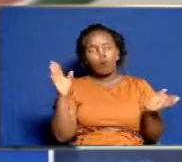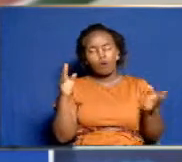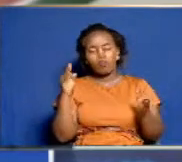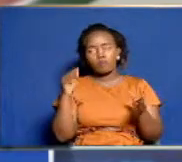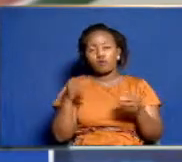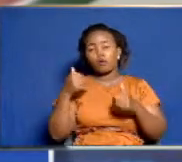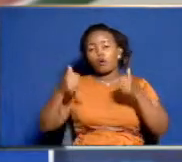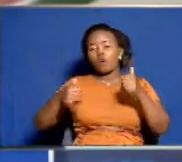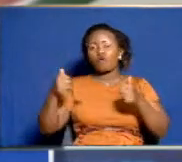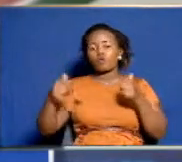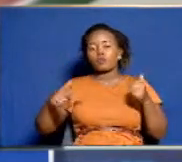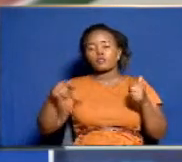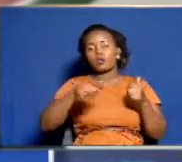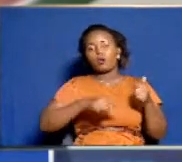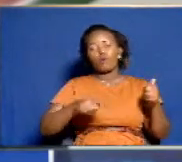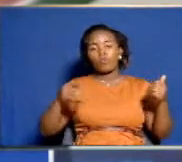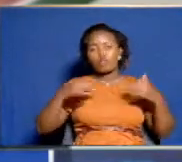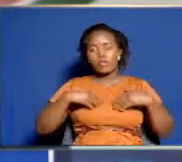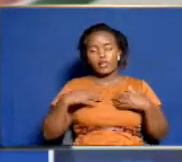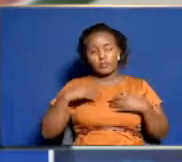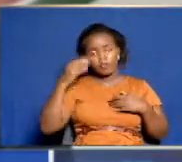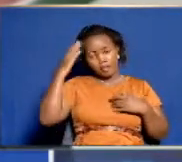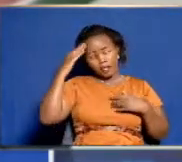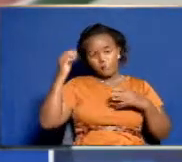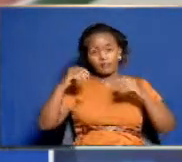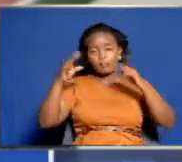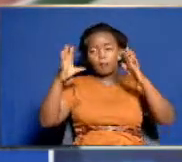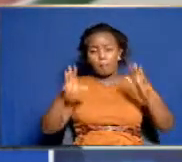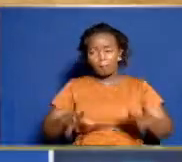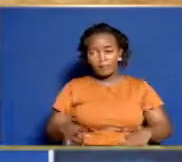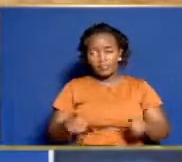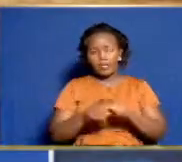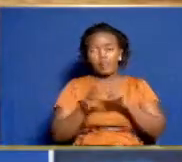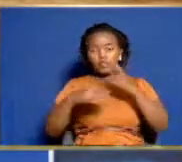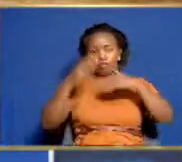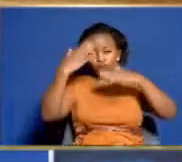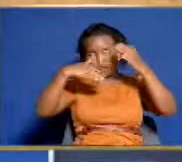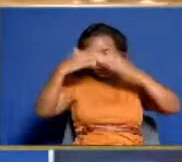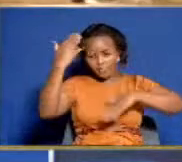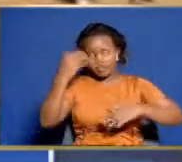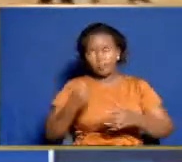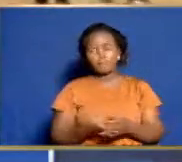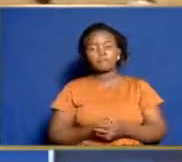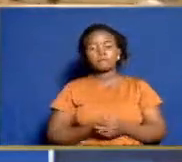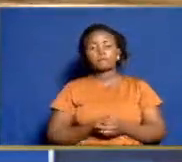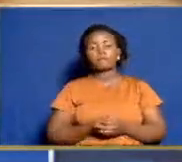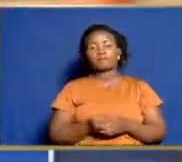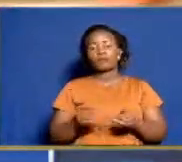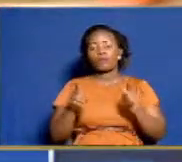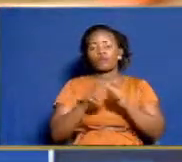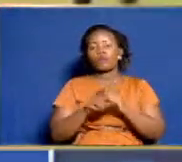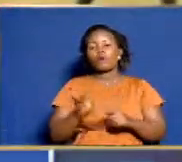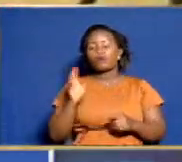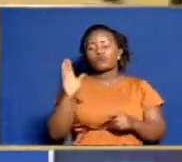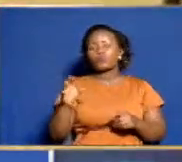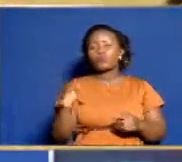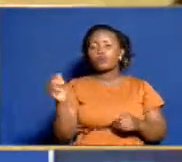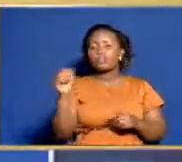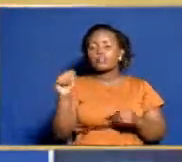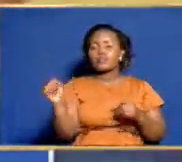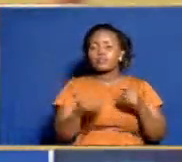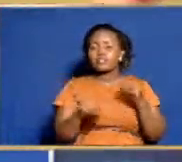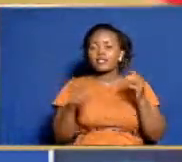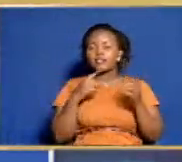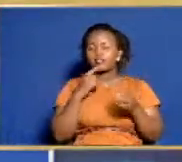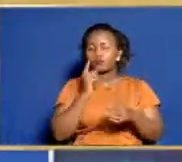was head teacher at the university. At the same time, the cabinet secretary has also sent a